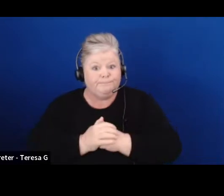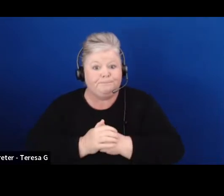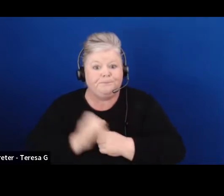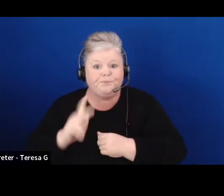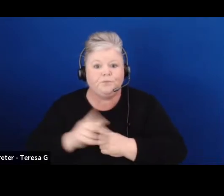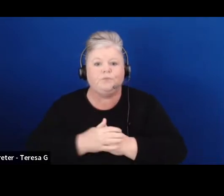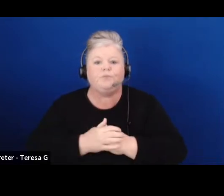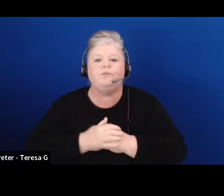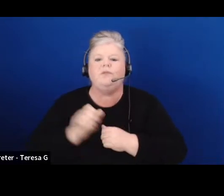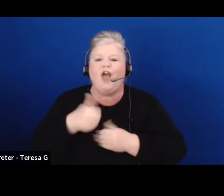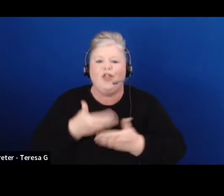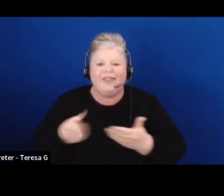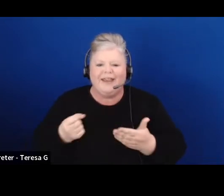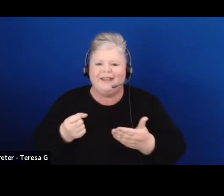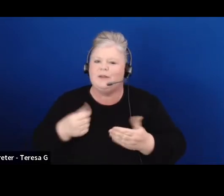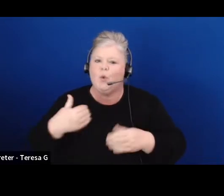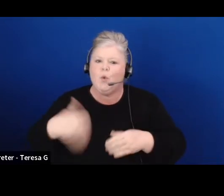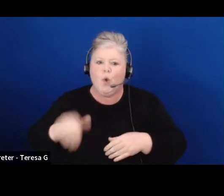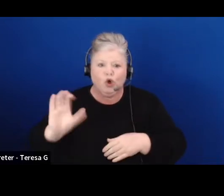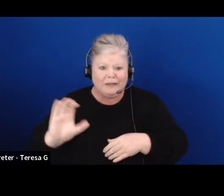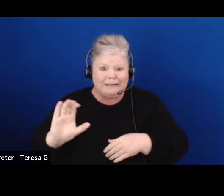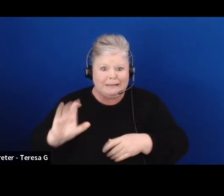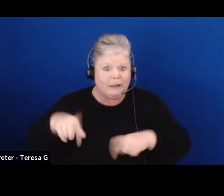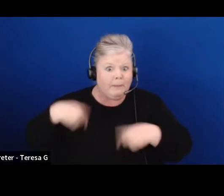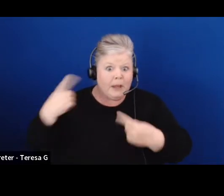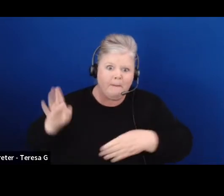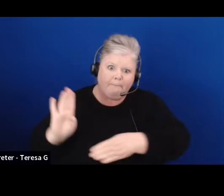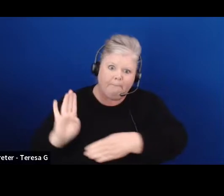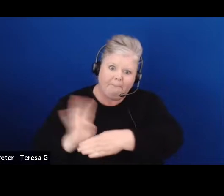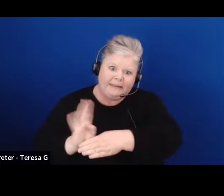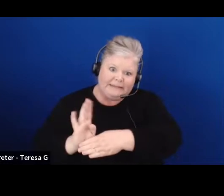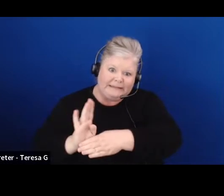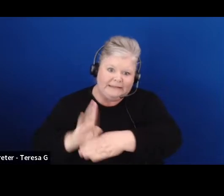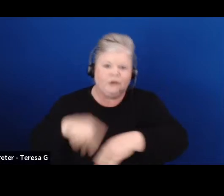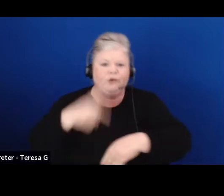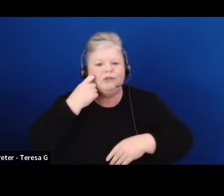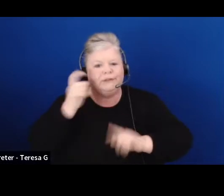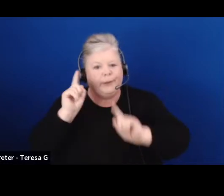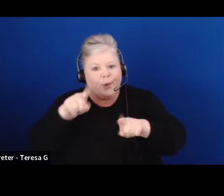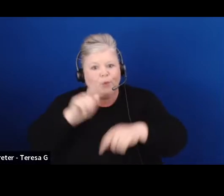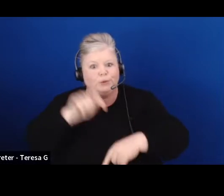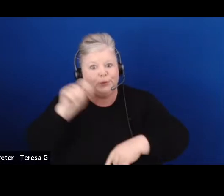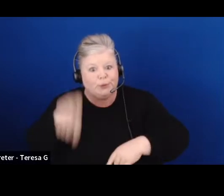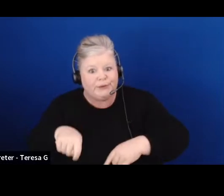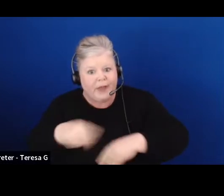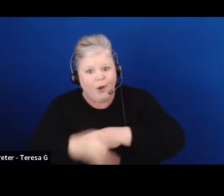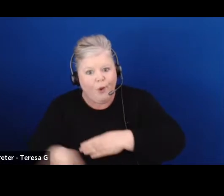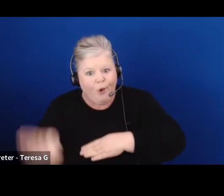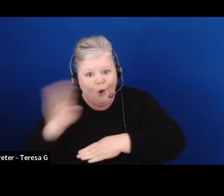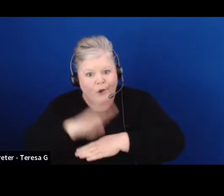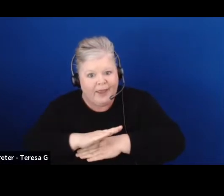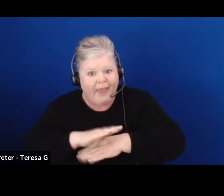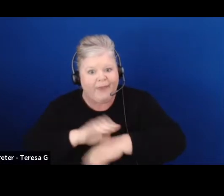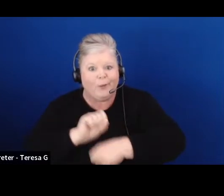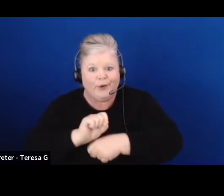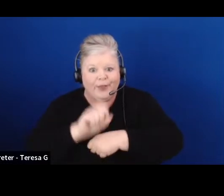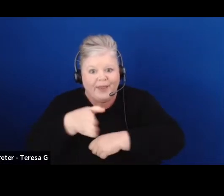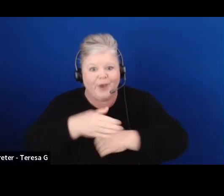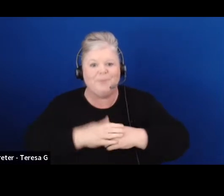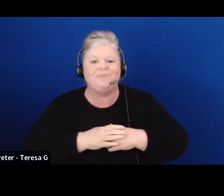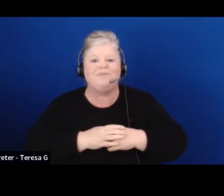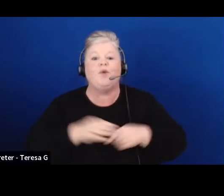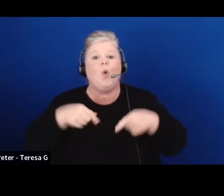Other things. Gosh, Christy has been busy. She was in Tucson the other day working all day. And while she